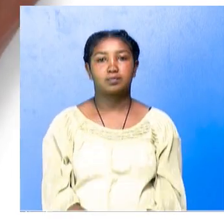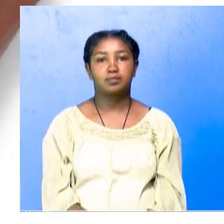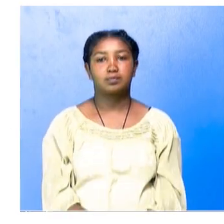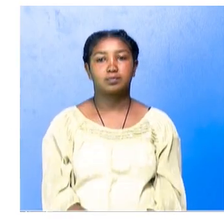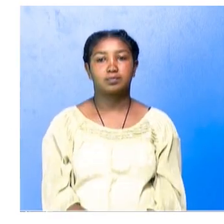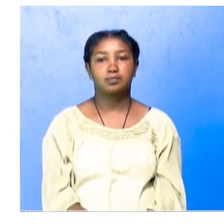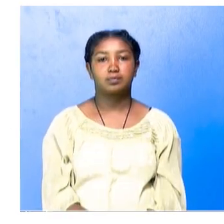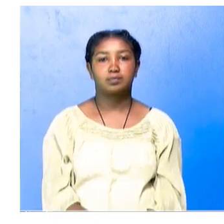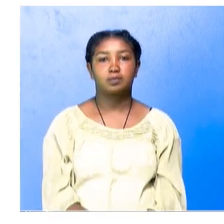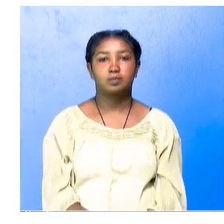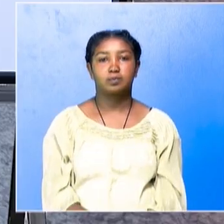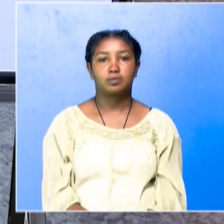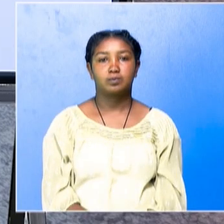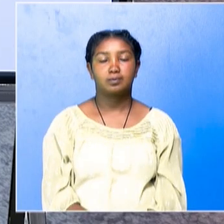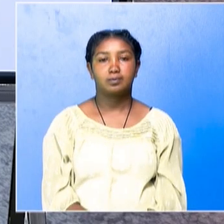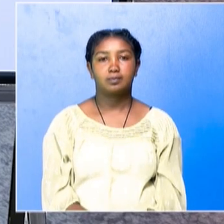hard.